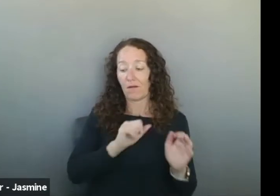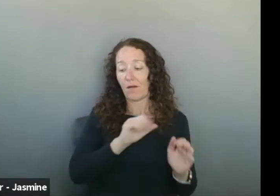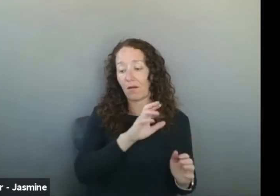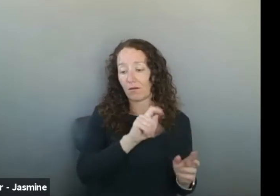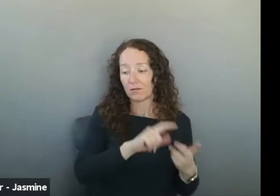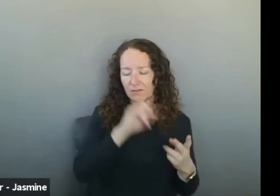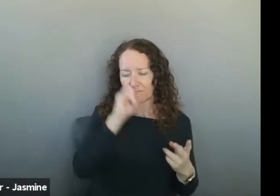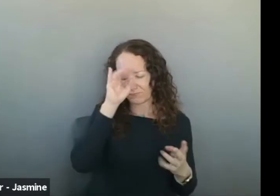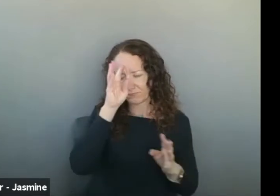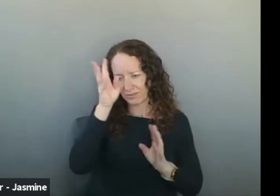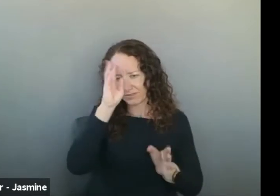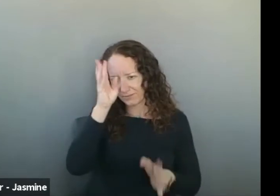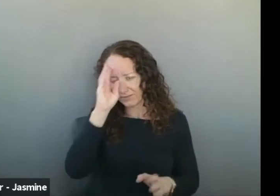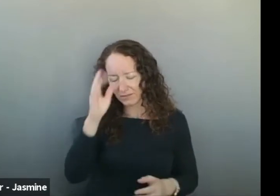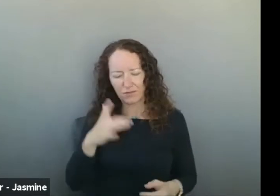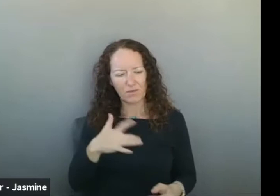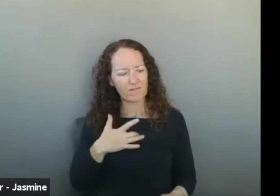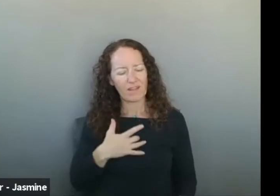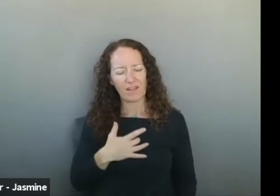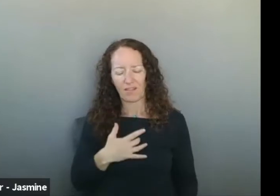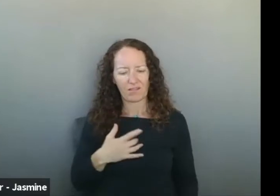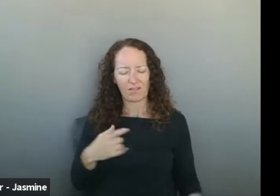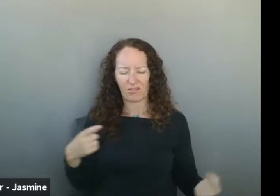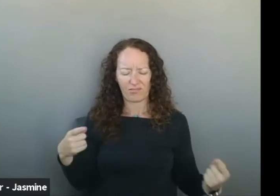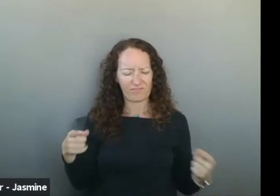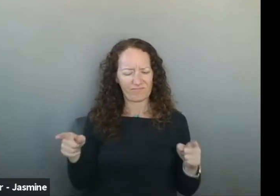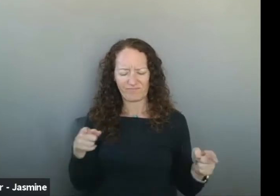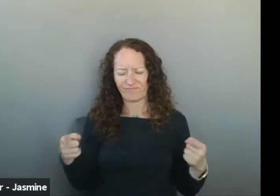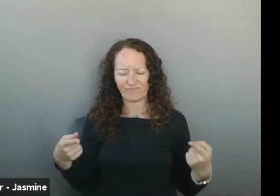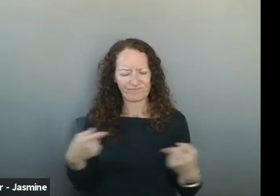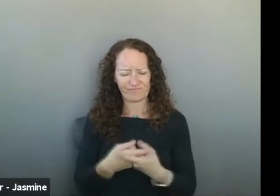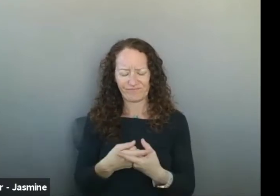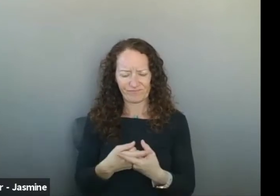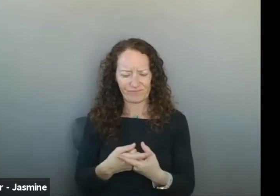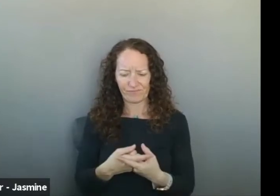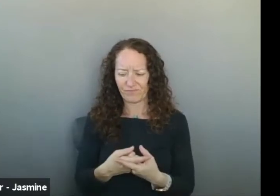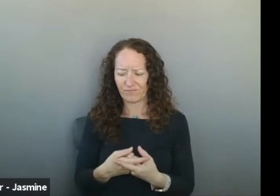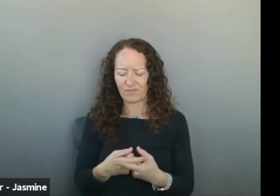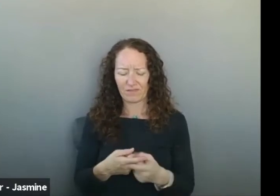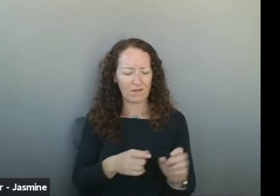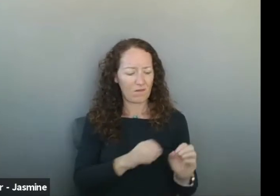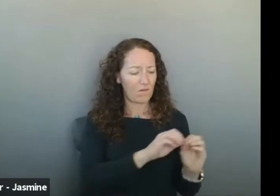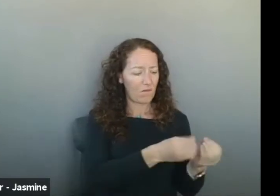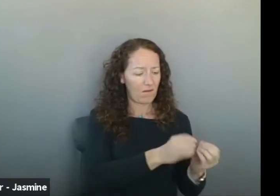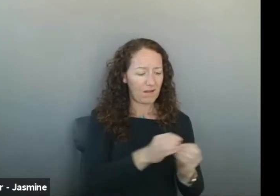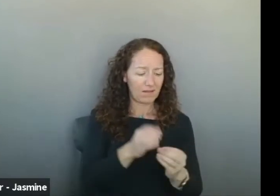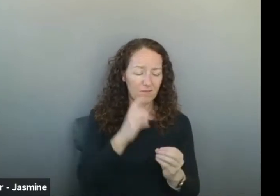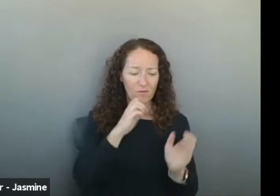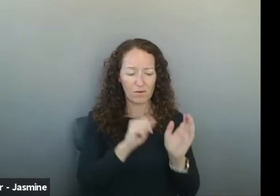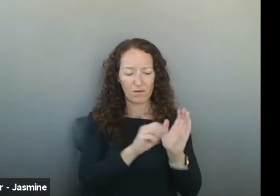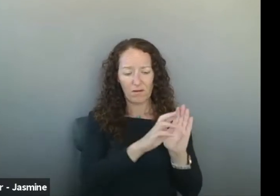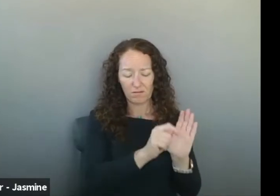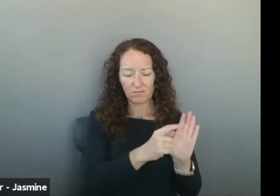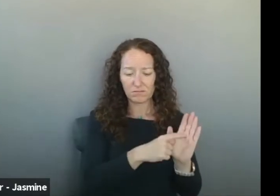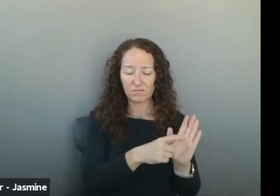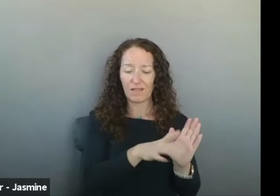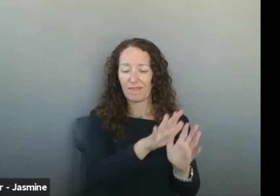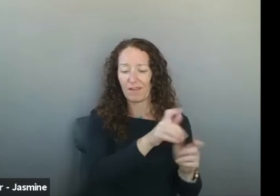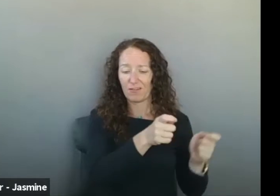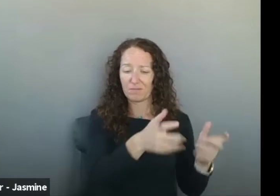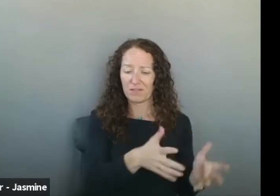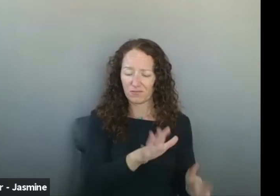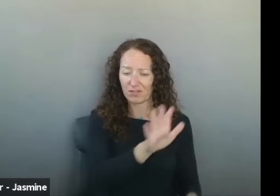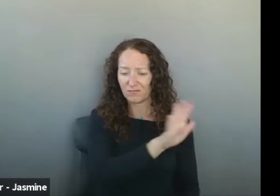that you have arts organizations that are filled, like administrators of arts